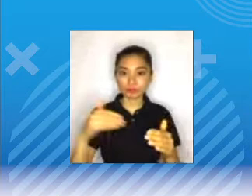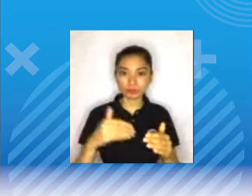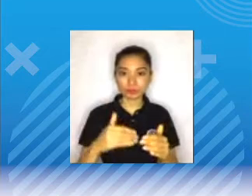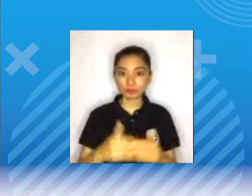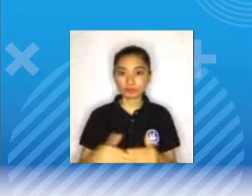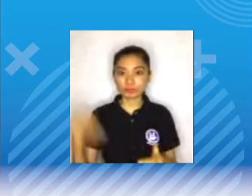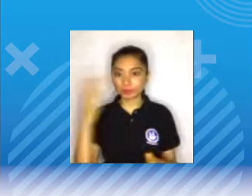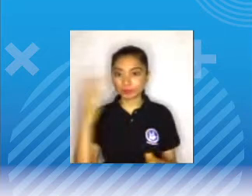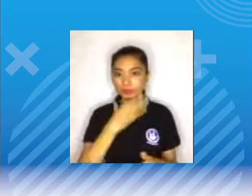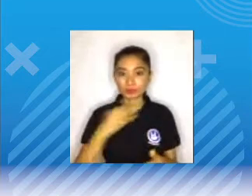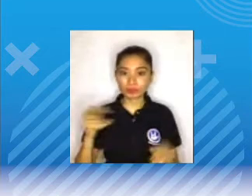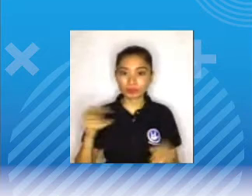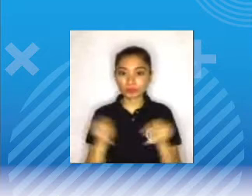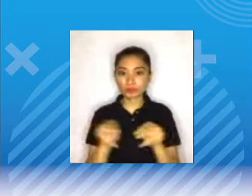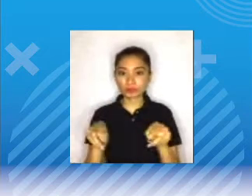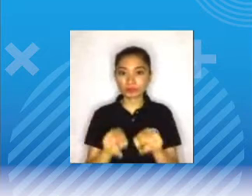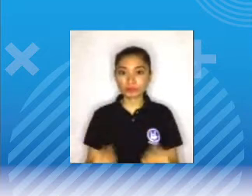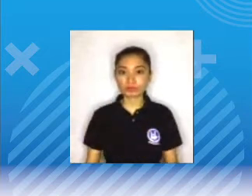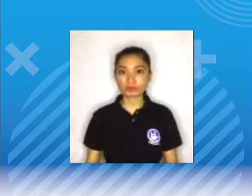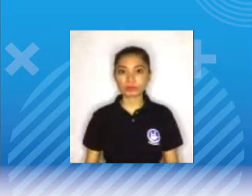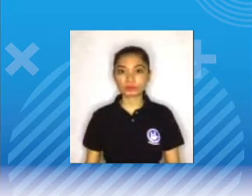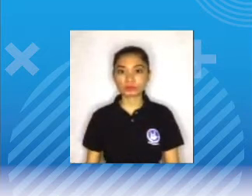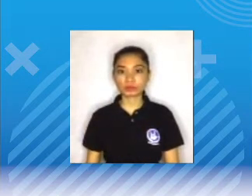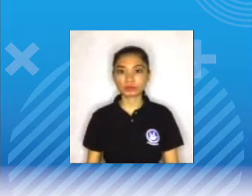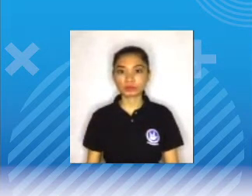co-host si MC. Hi MC, nandiyan ka ba?